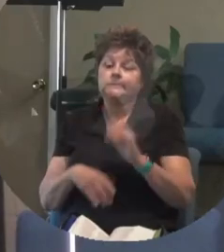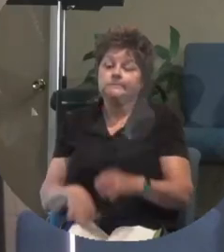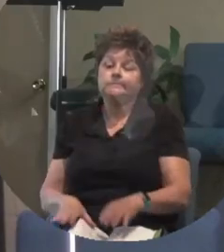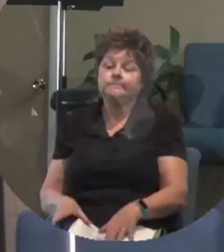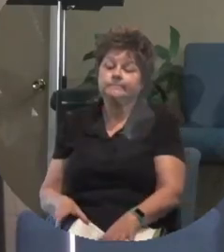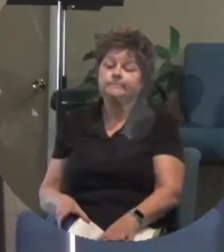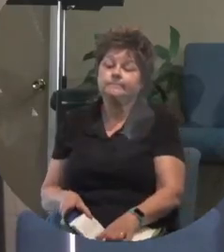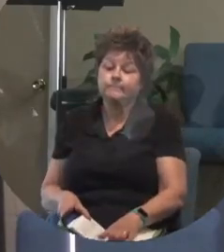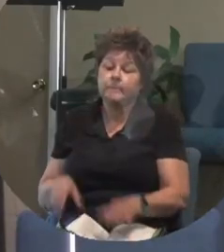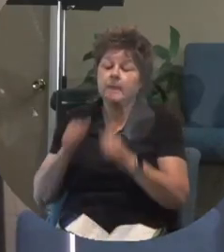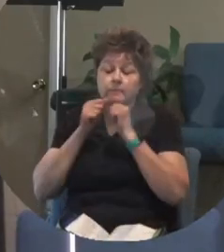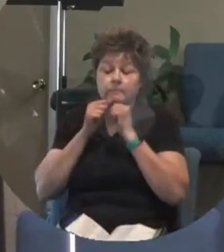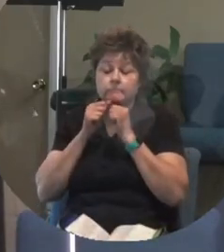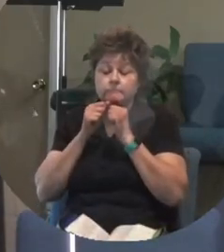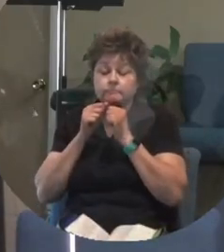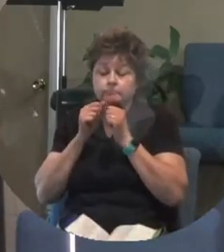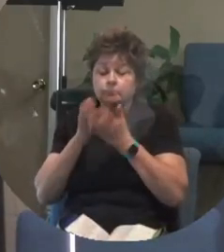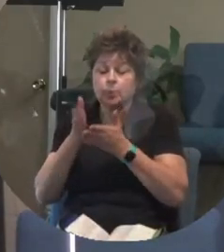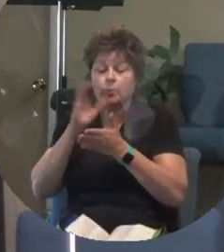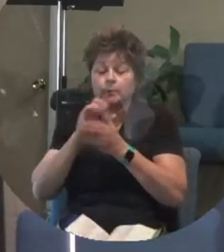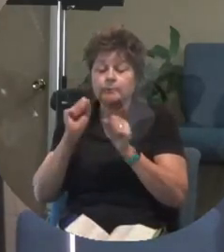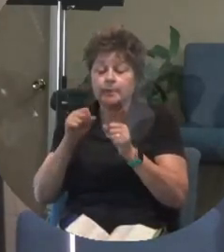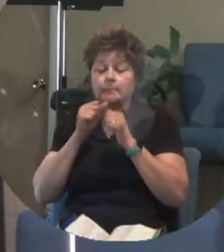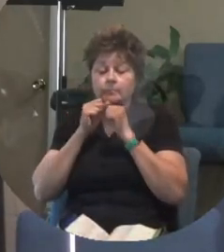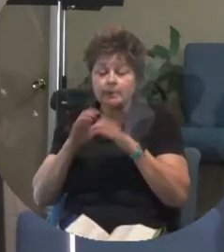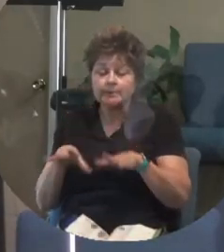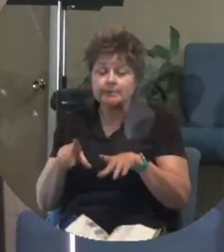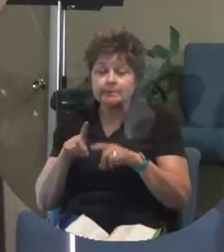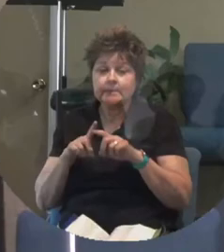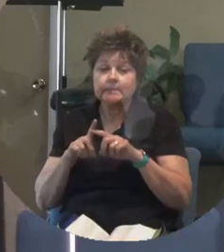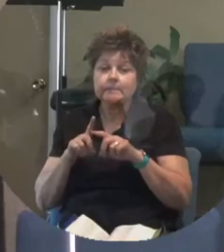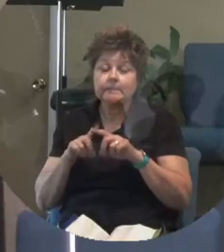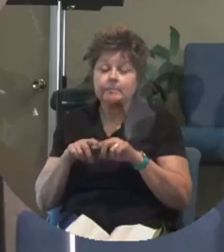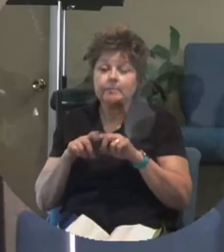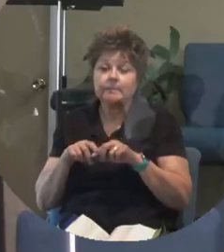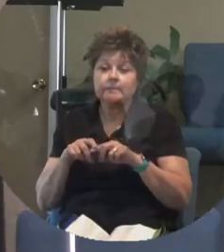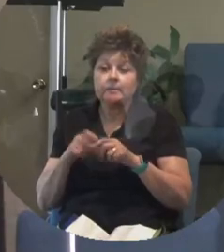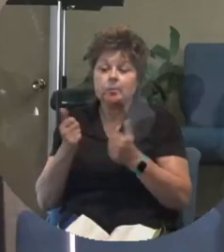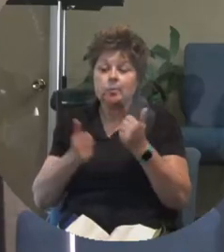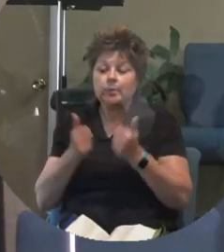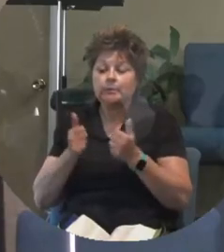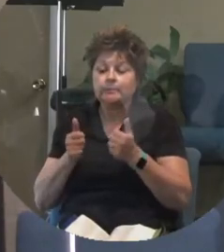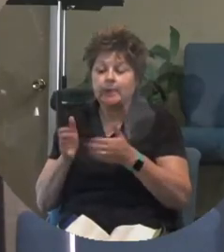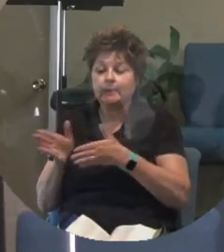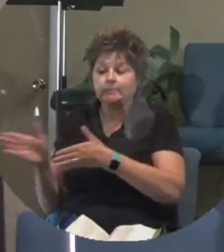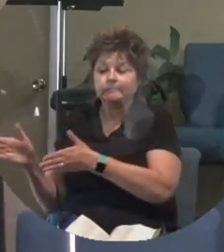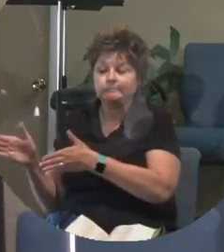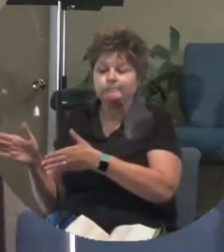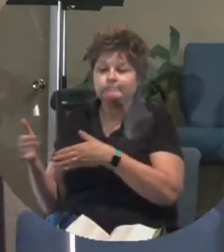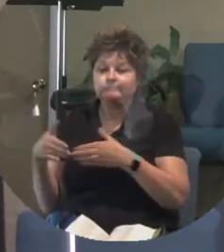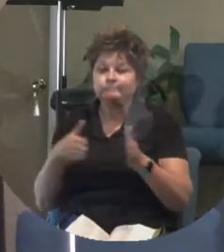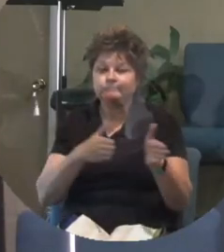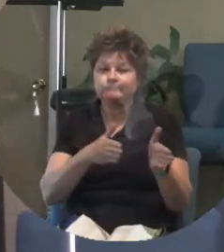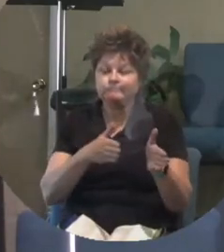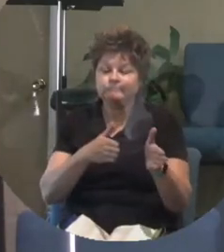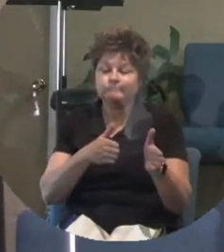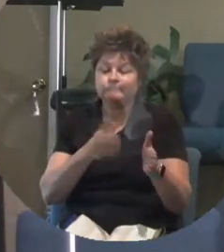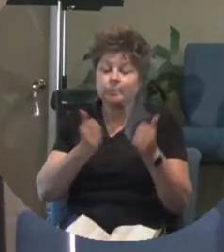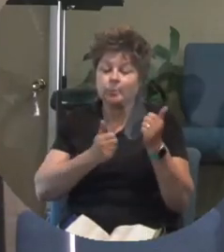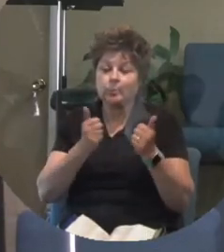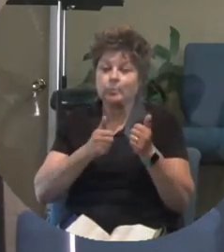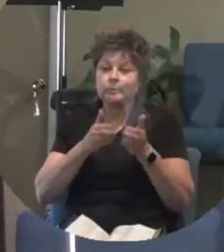And wealth can bless us. It all depends on which path we're on. And which way we're